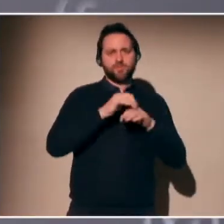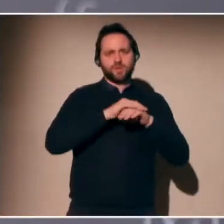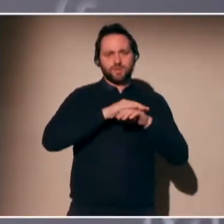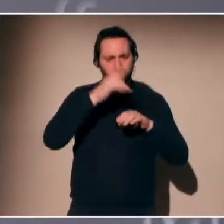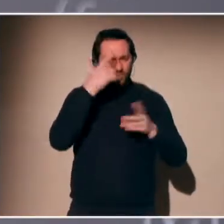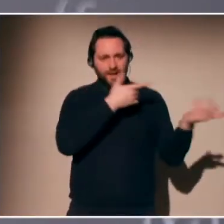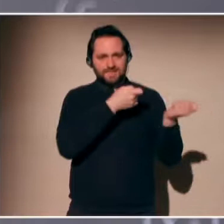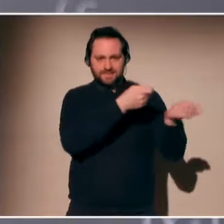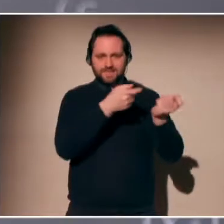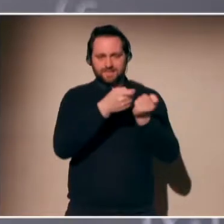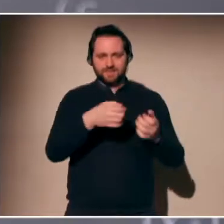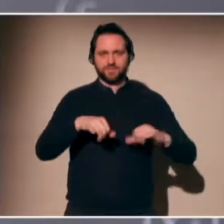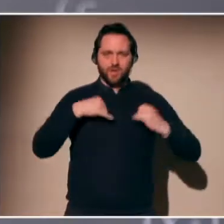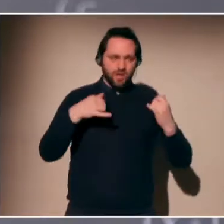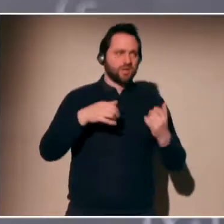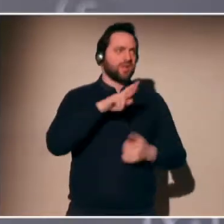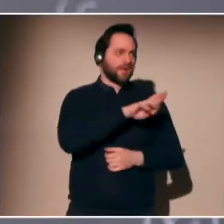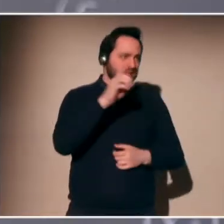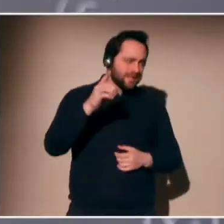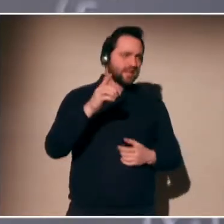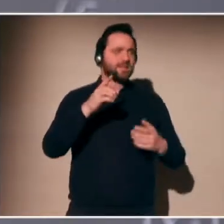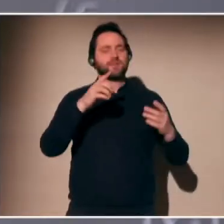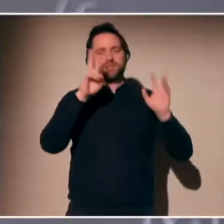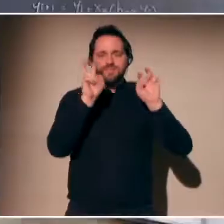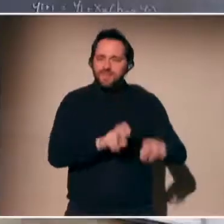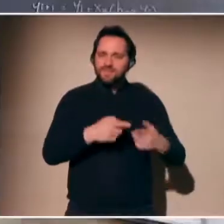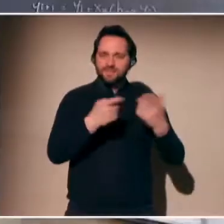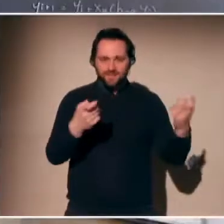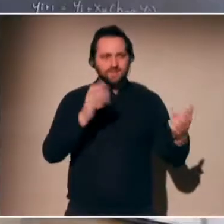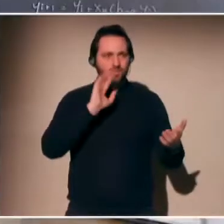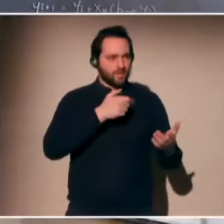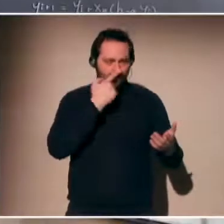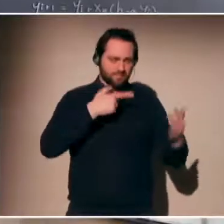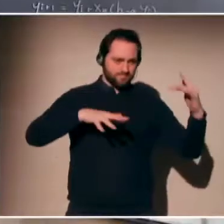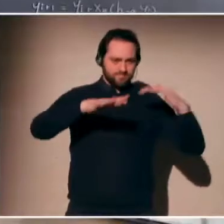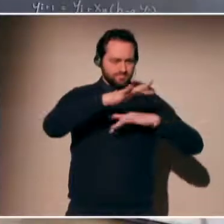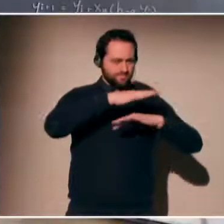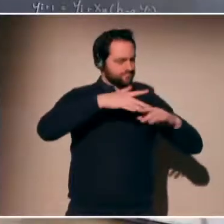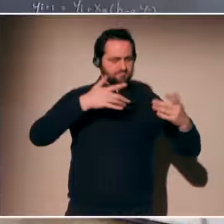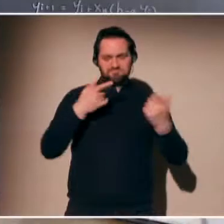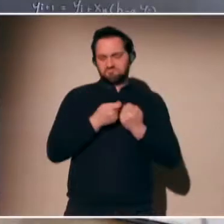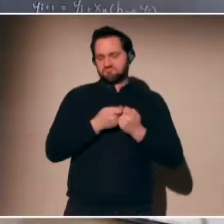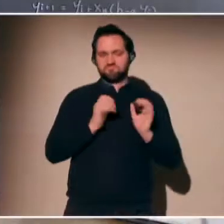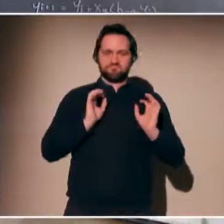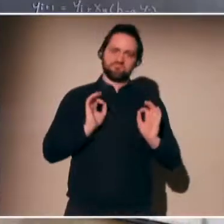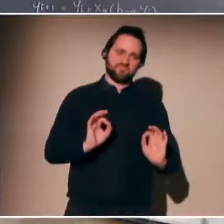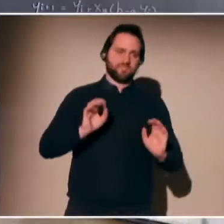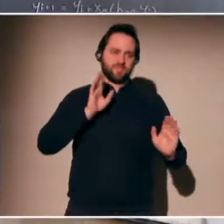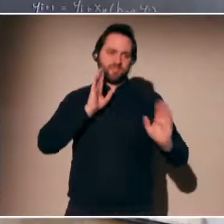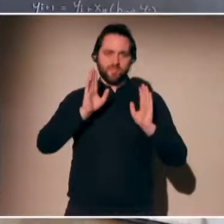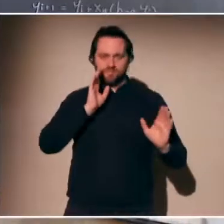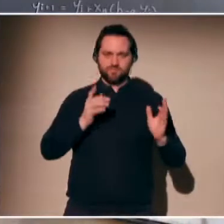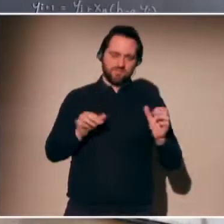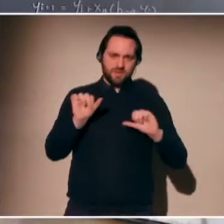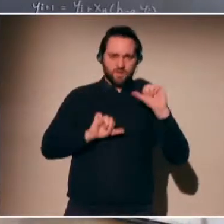and development around data science and the entire department around New York City. So this is why an ecosystem was created in New